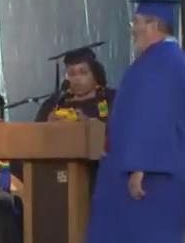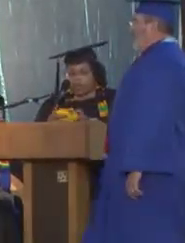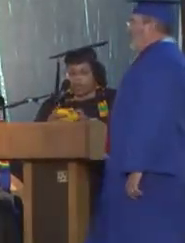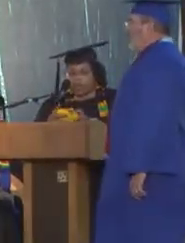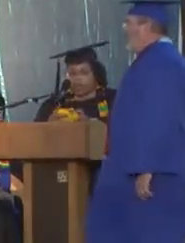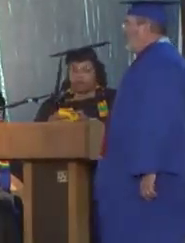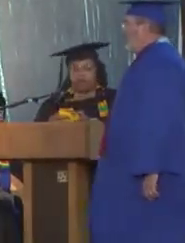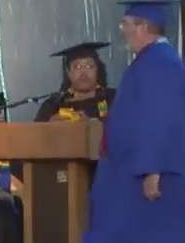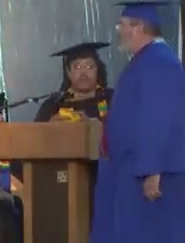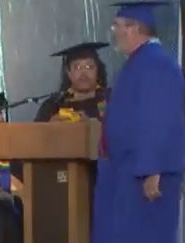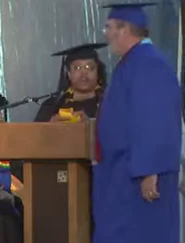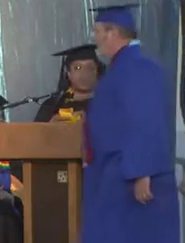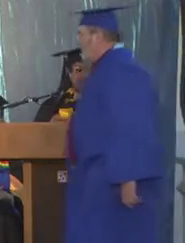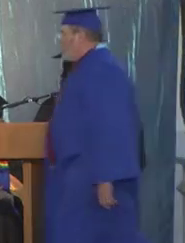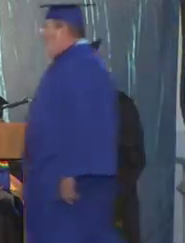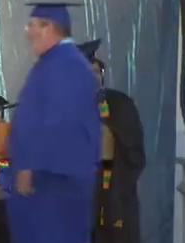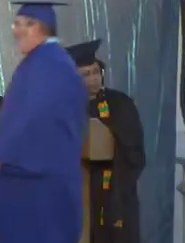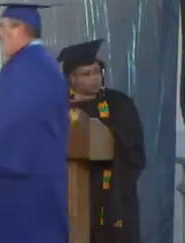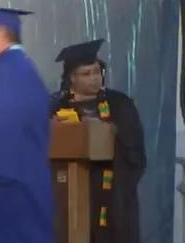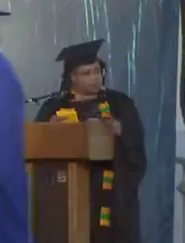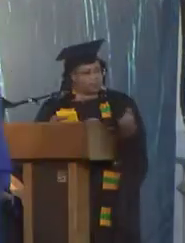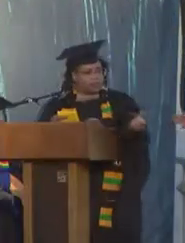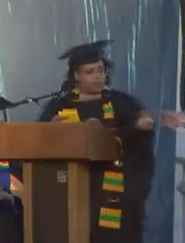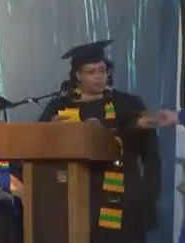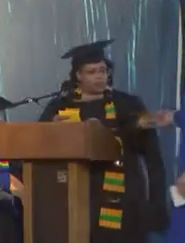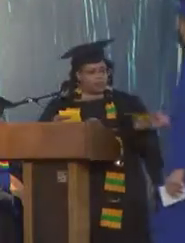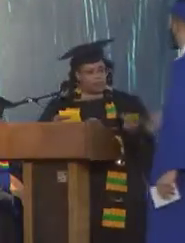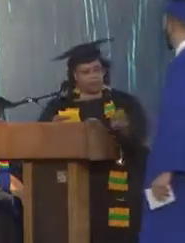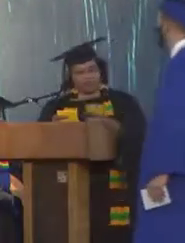William Fournier, with honors.